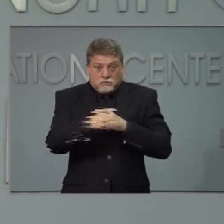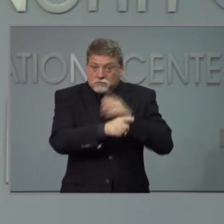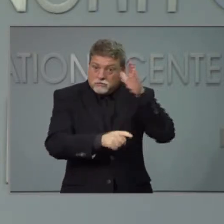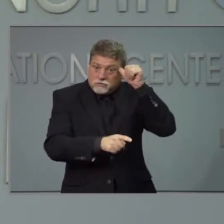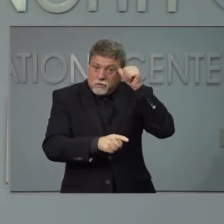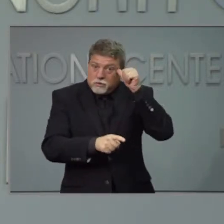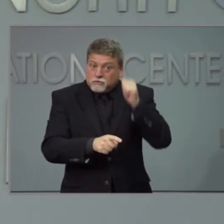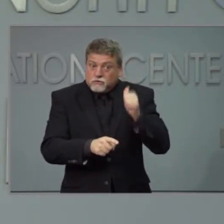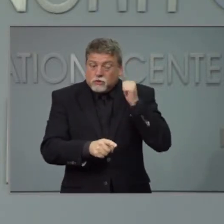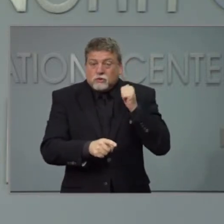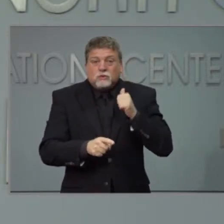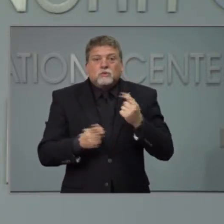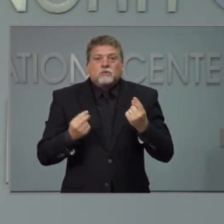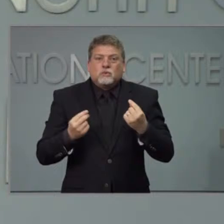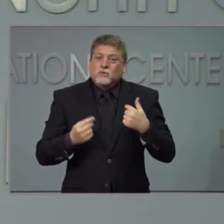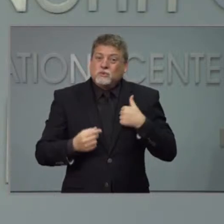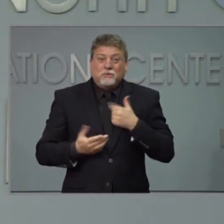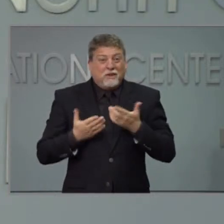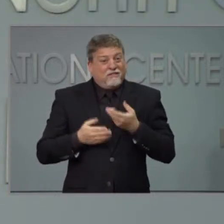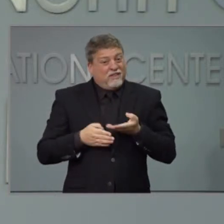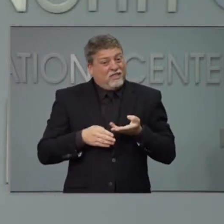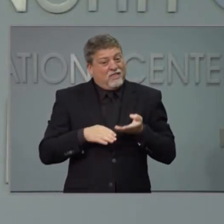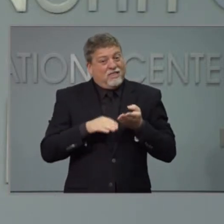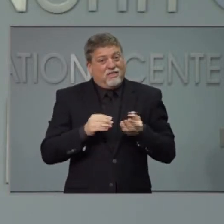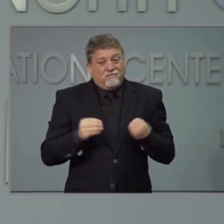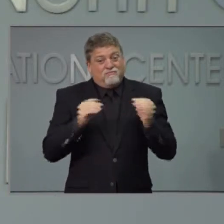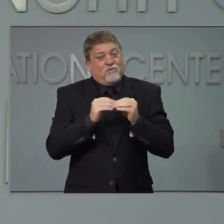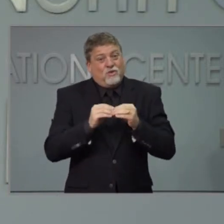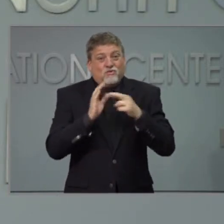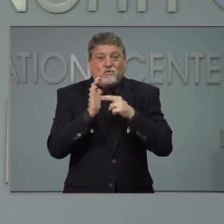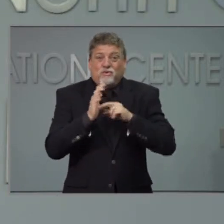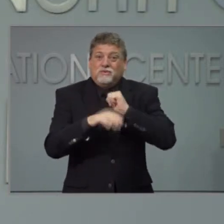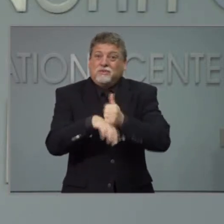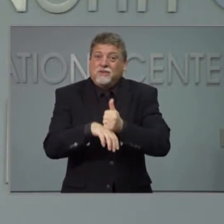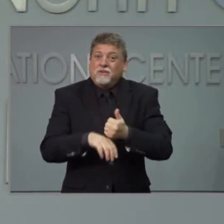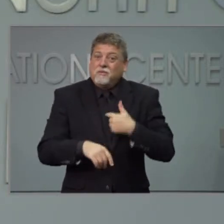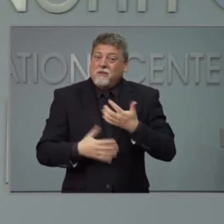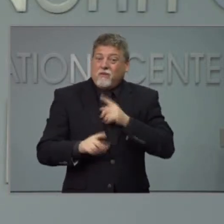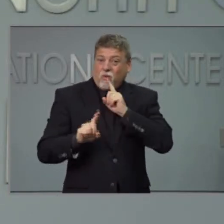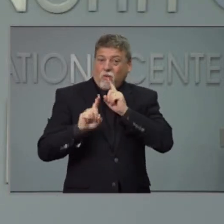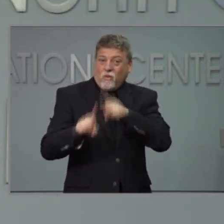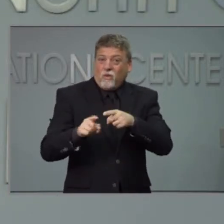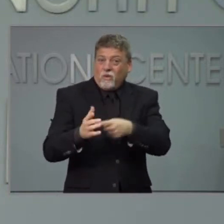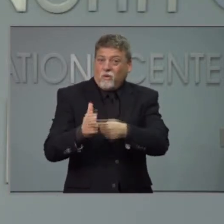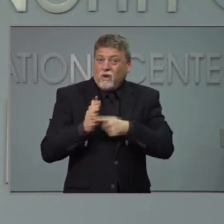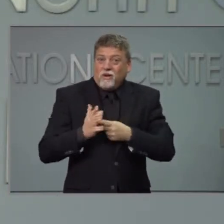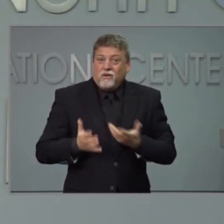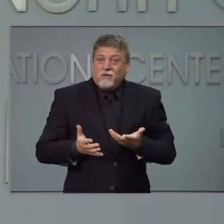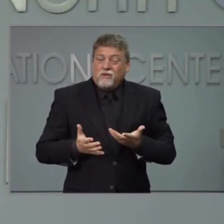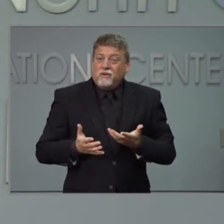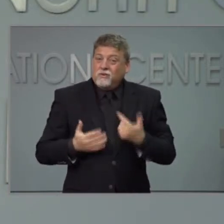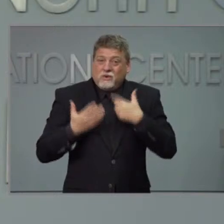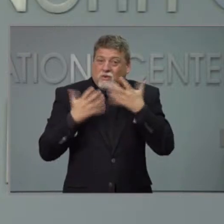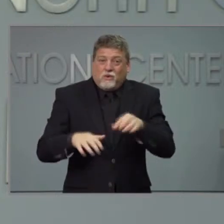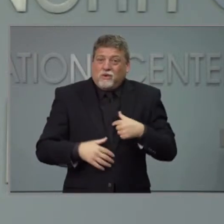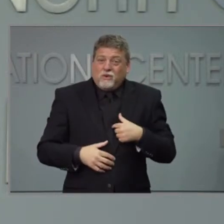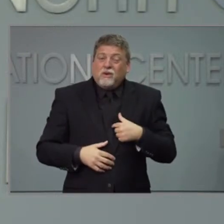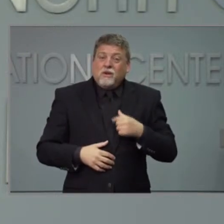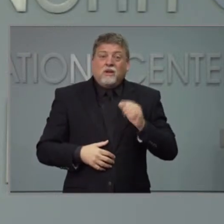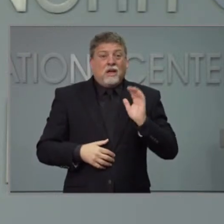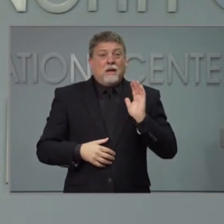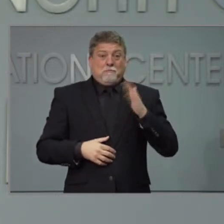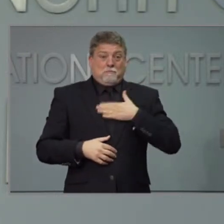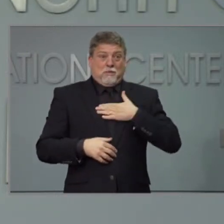add on additional requirements. We will do what we need to do to protect the health and safety of